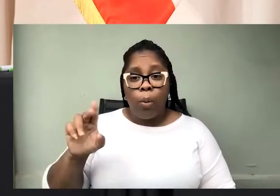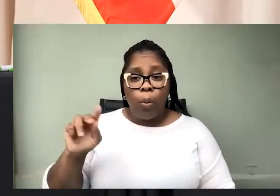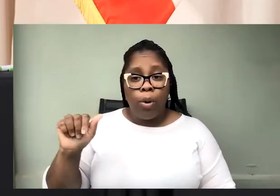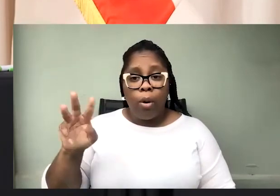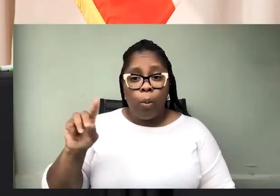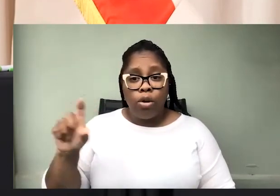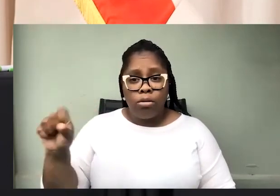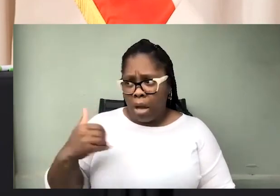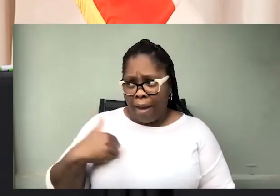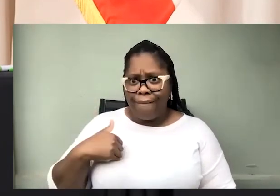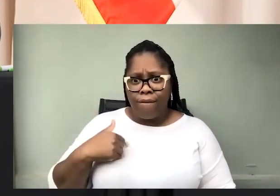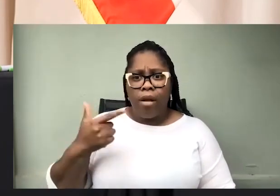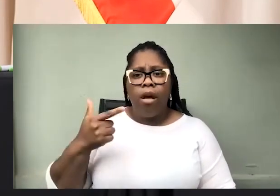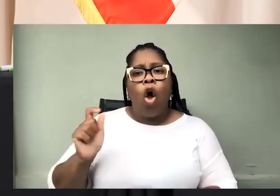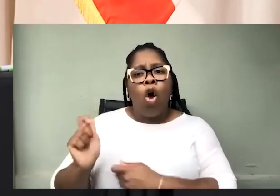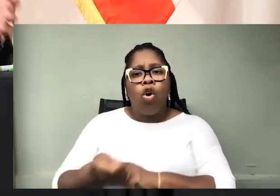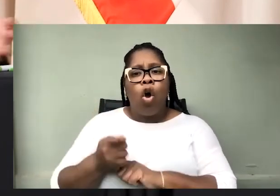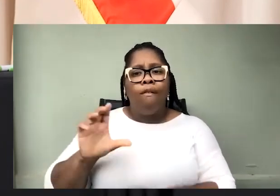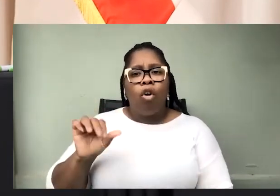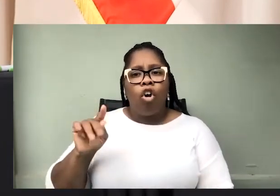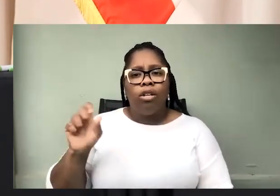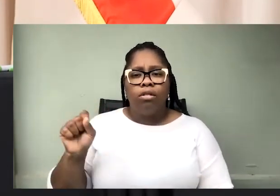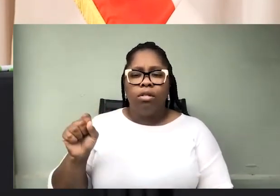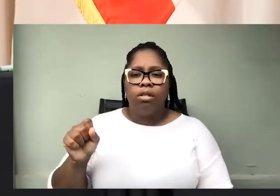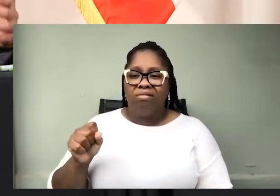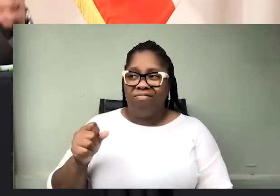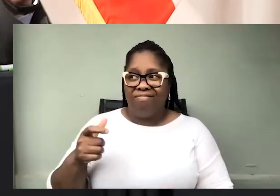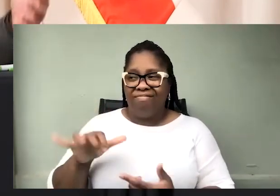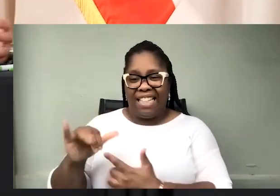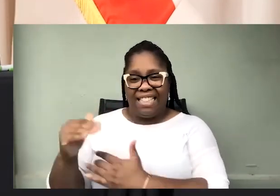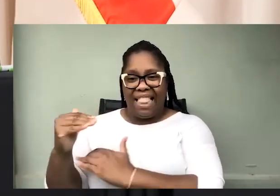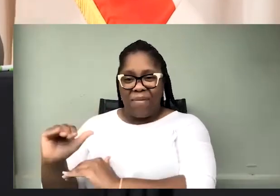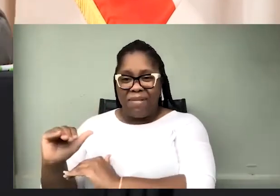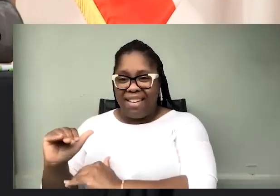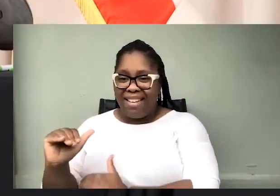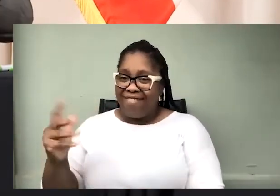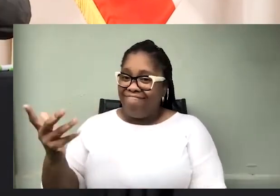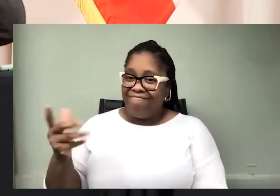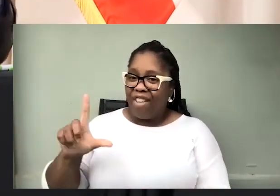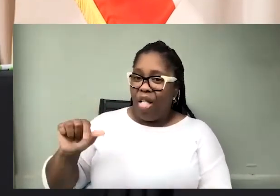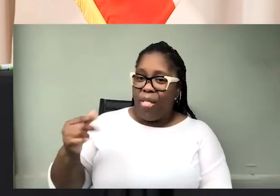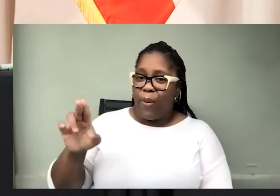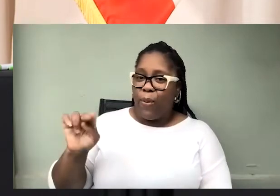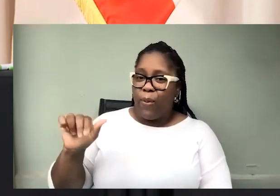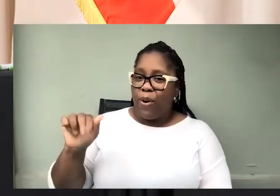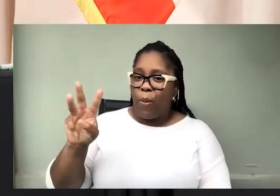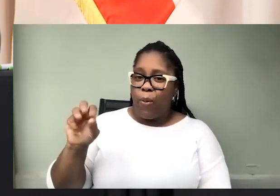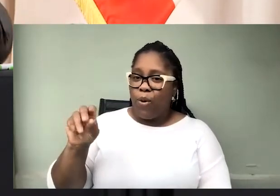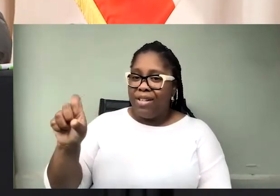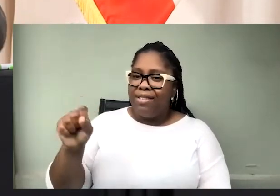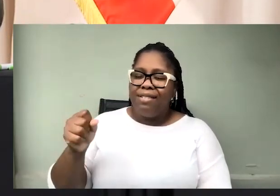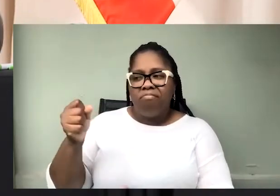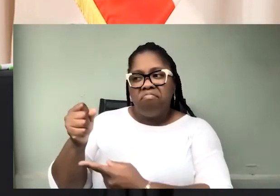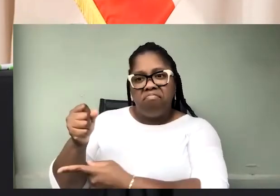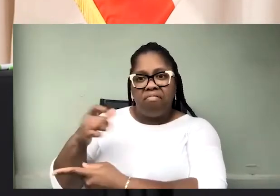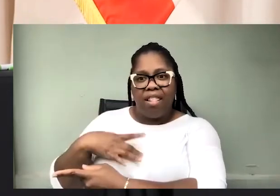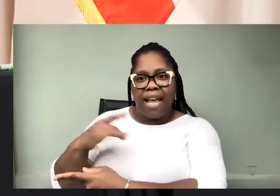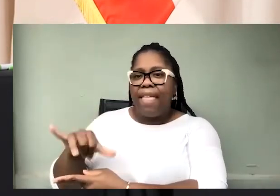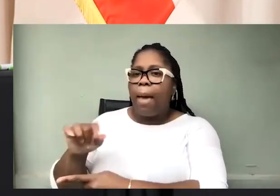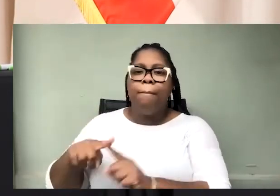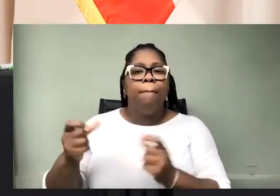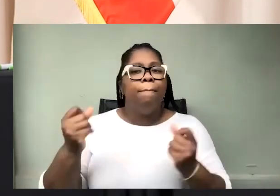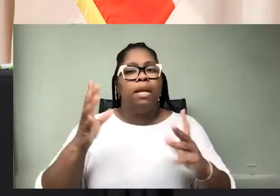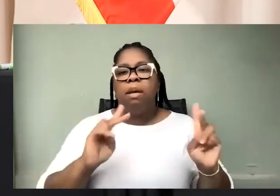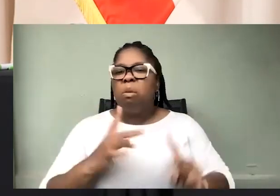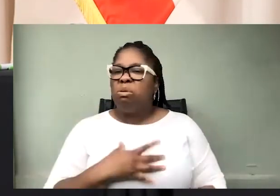uses golf carts to get around, but they're kind of limited because outside of Laguna Woods, many of the surrounding cities don't appreciate them coming in and shopping in their